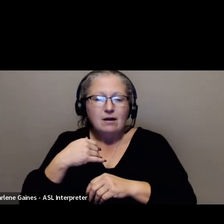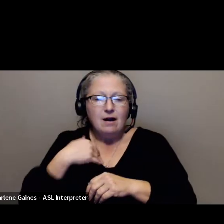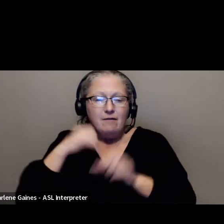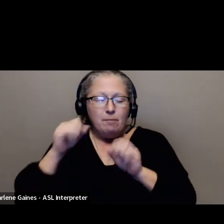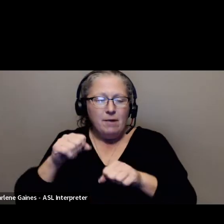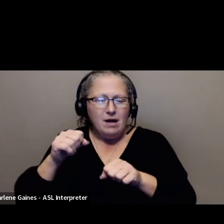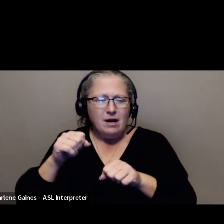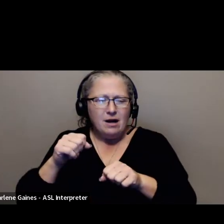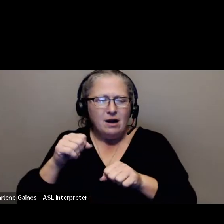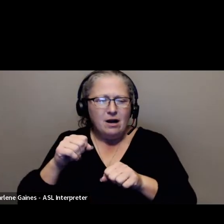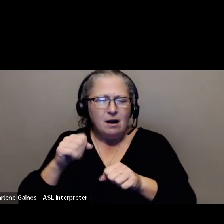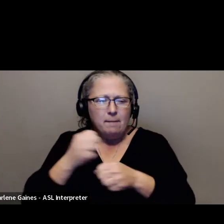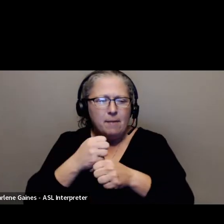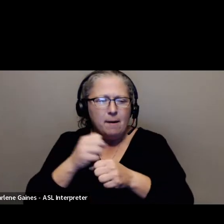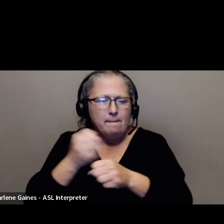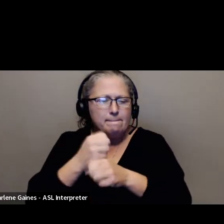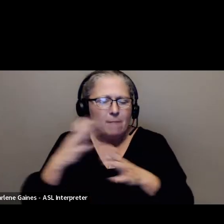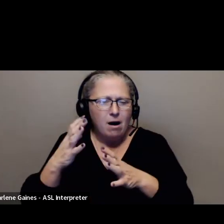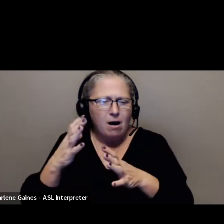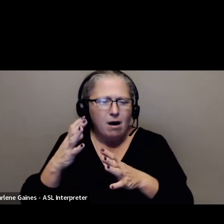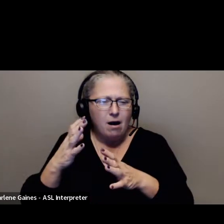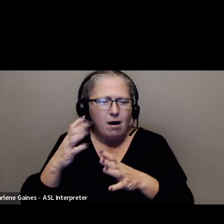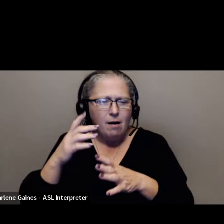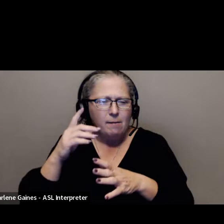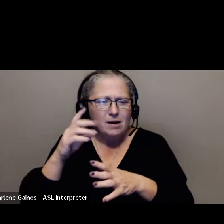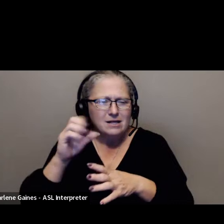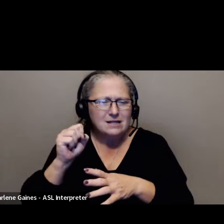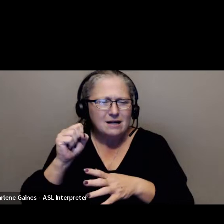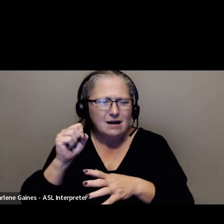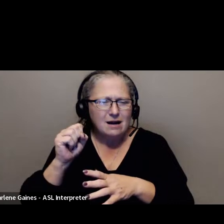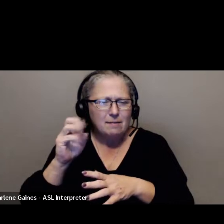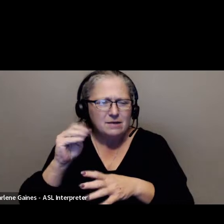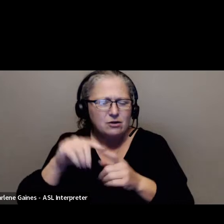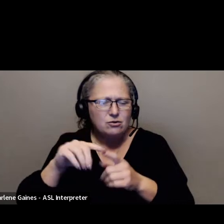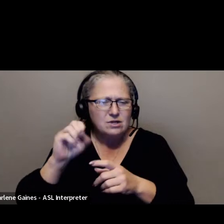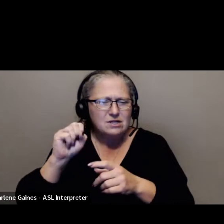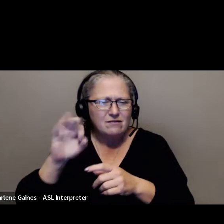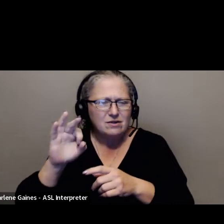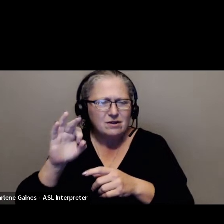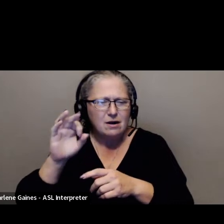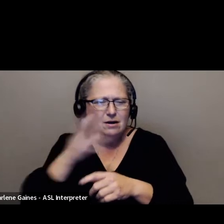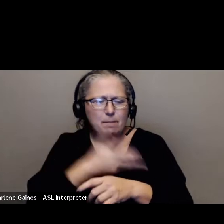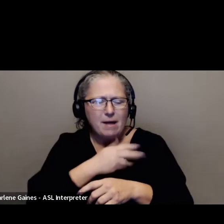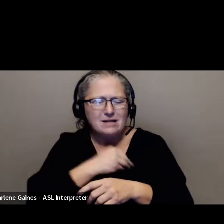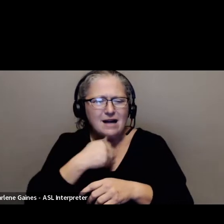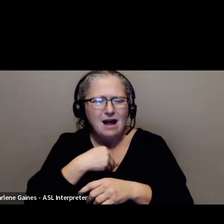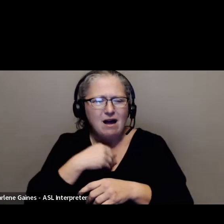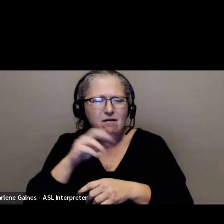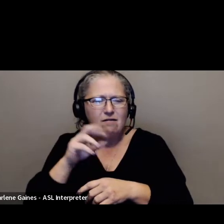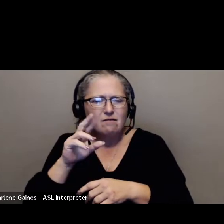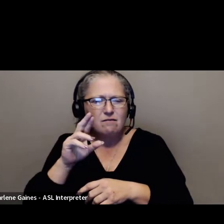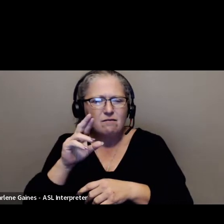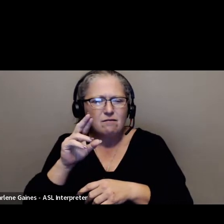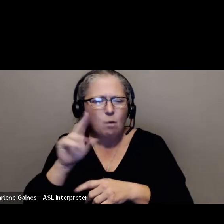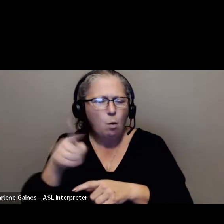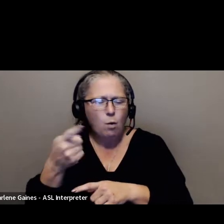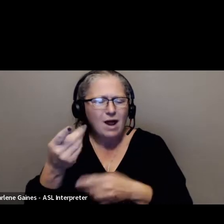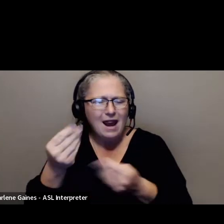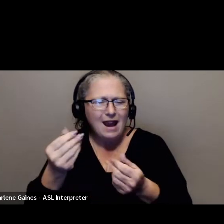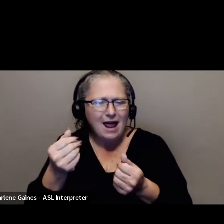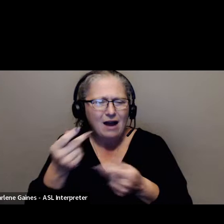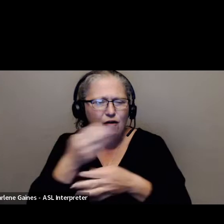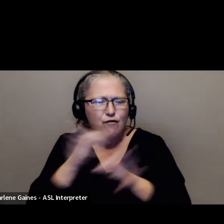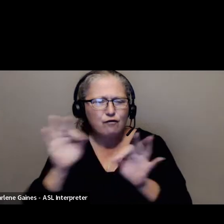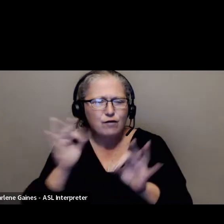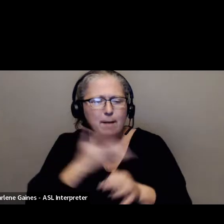carpet bomb the land strip that extends from San Mateo to San Francisco, Palestinians have rocks. Palestinians have only had their land. A free